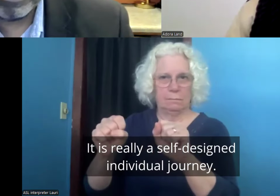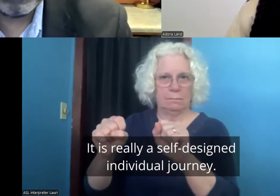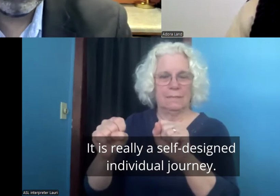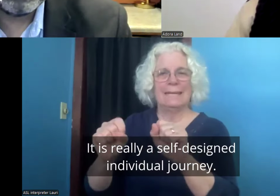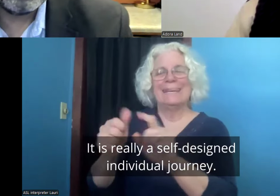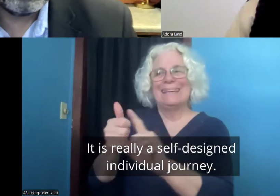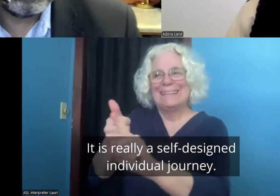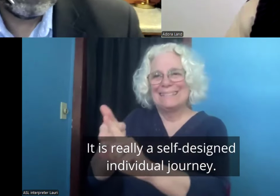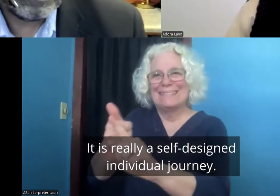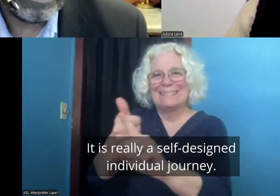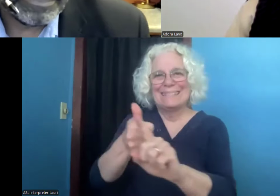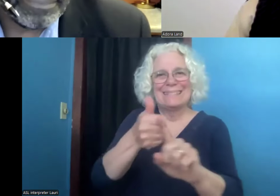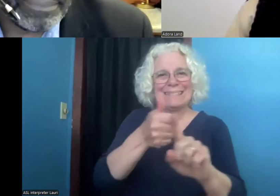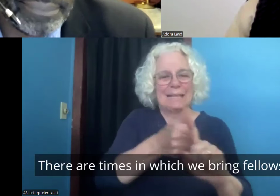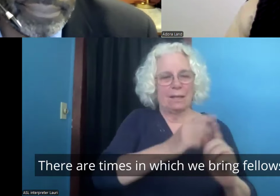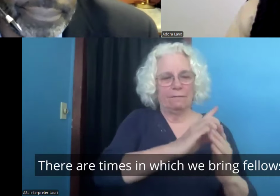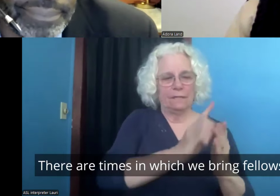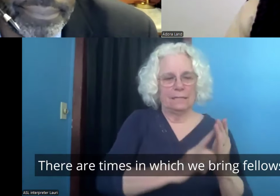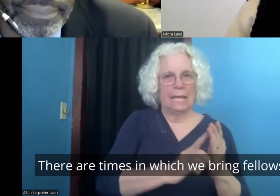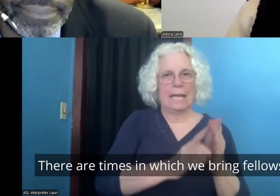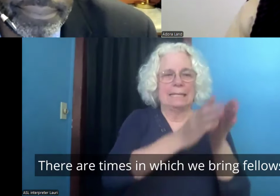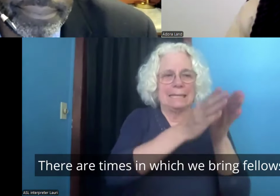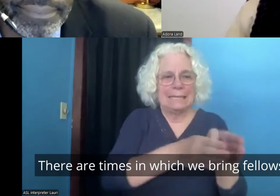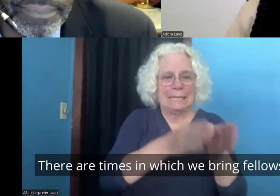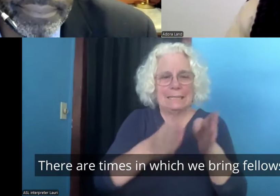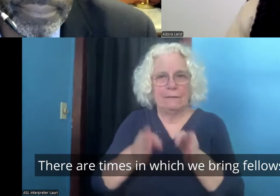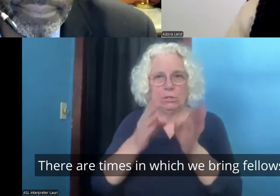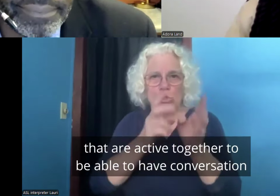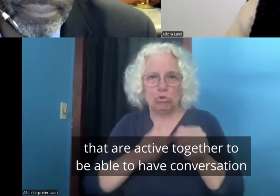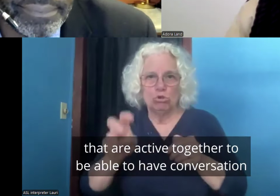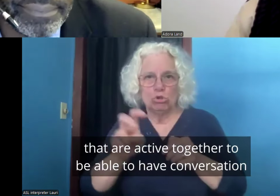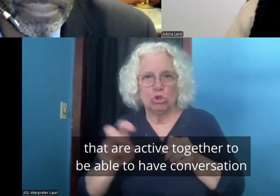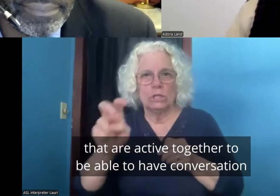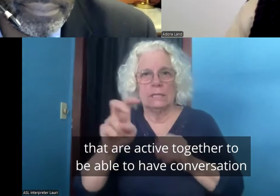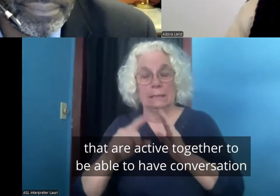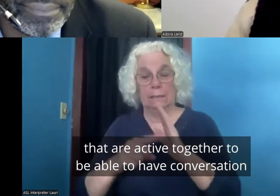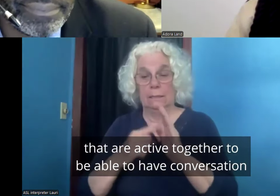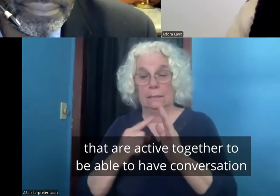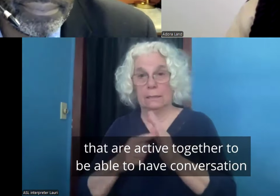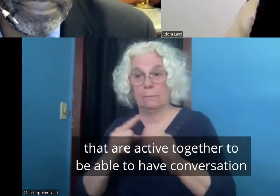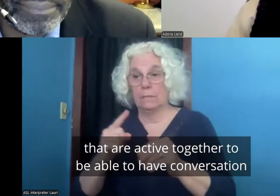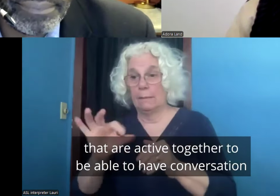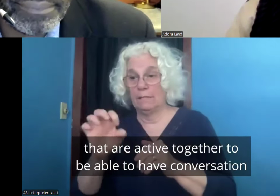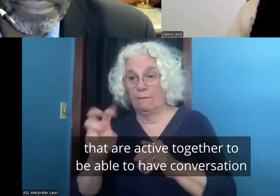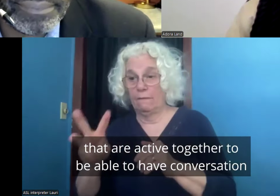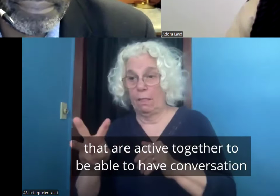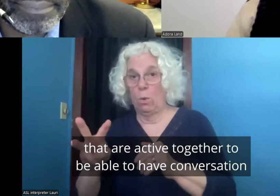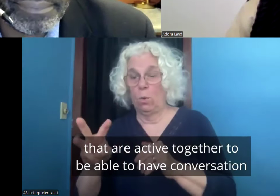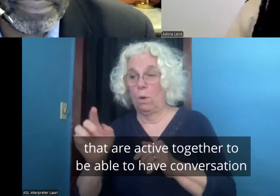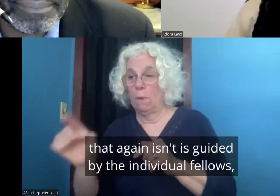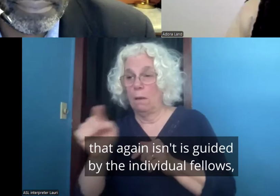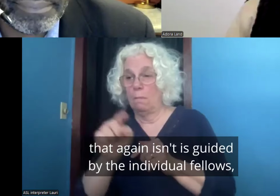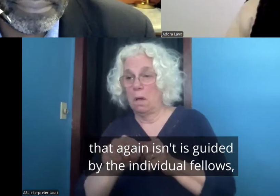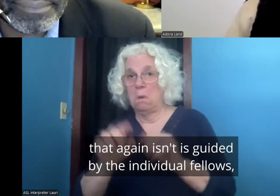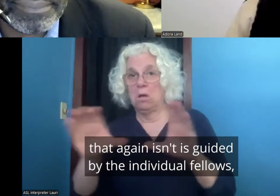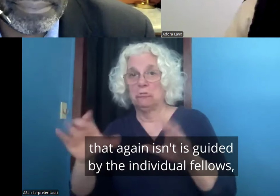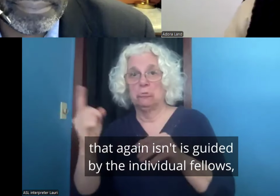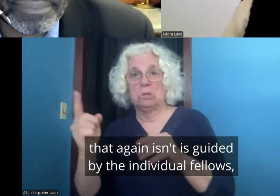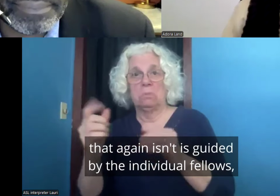self-designed individual journey. There are times in which we bring fellows that are active together to be able to have conversation that